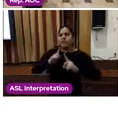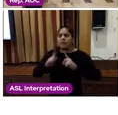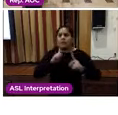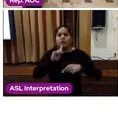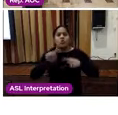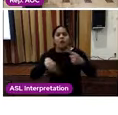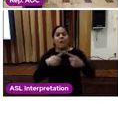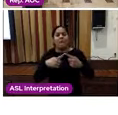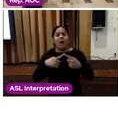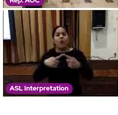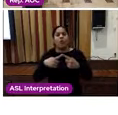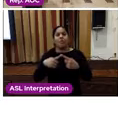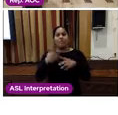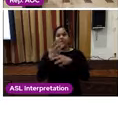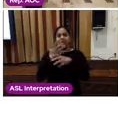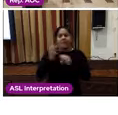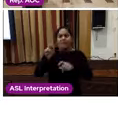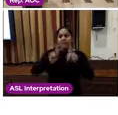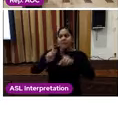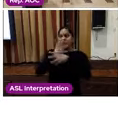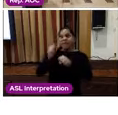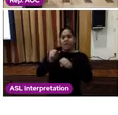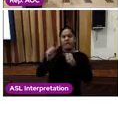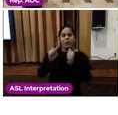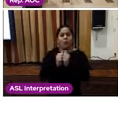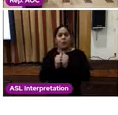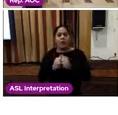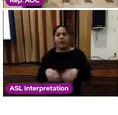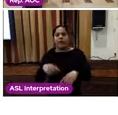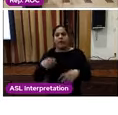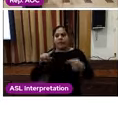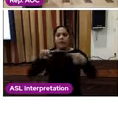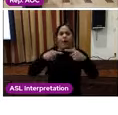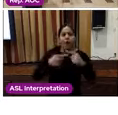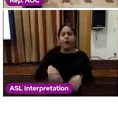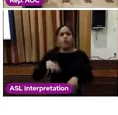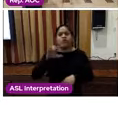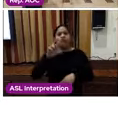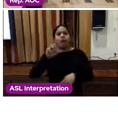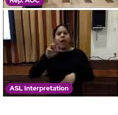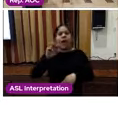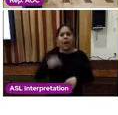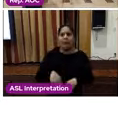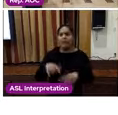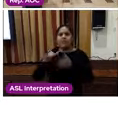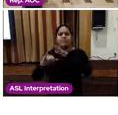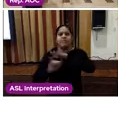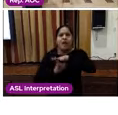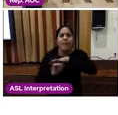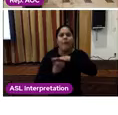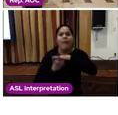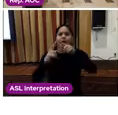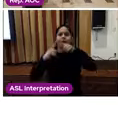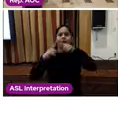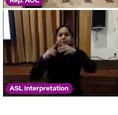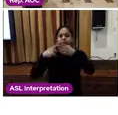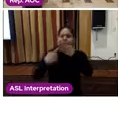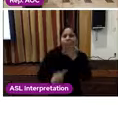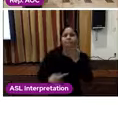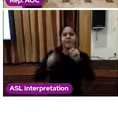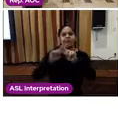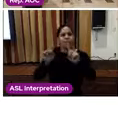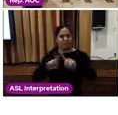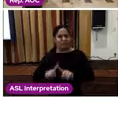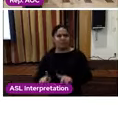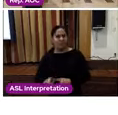about public safety, what's happening with crime, what's happening with incidents of violence, the subway, etc. And this is something